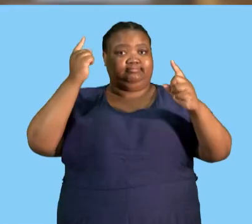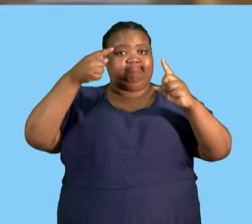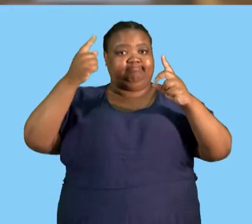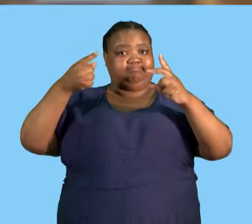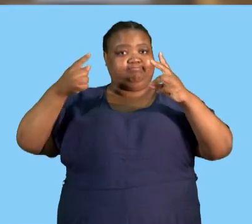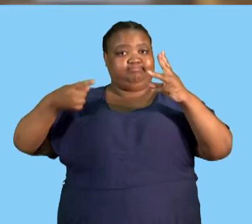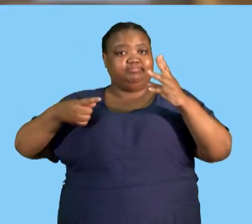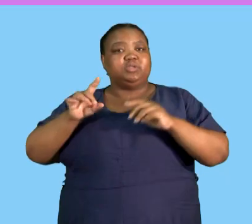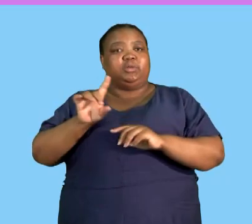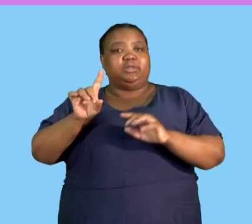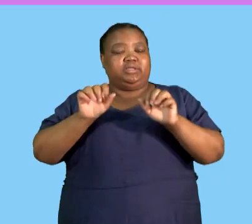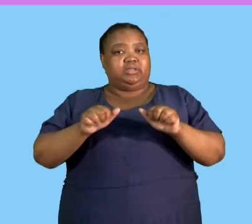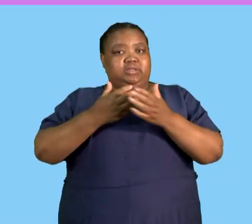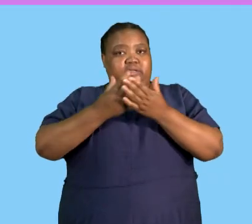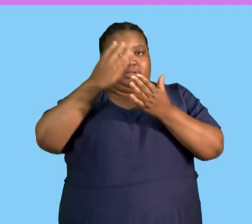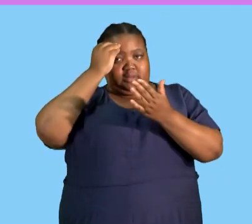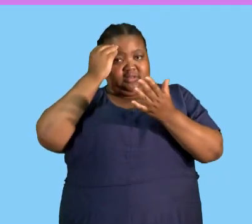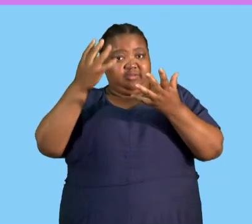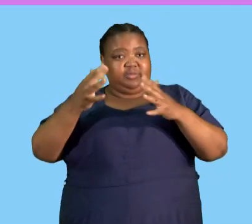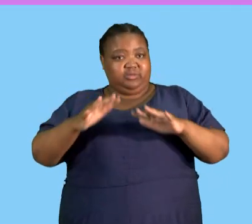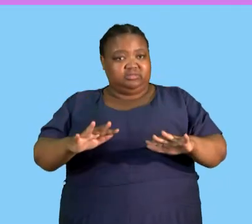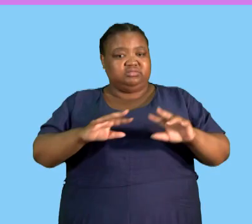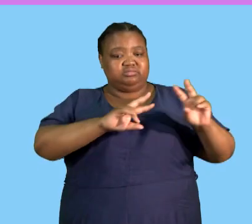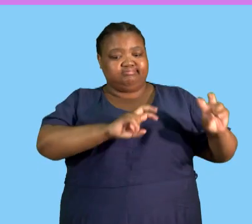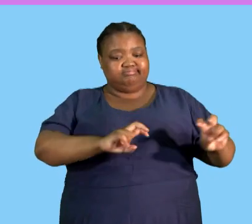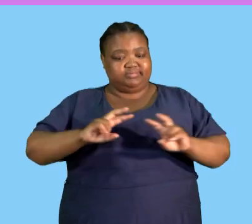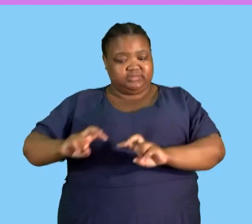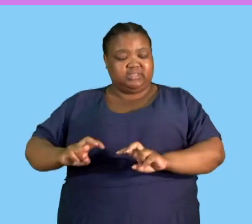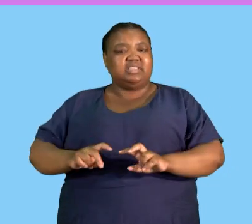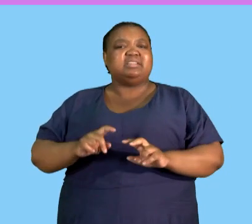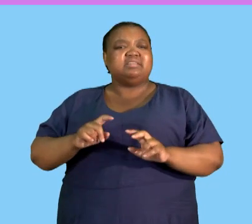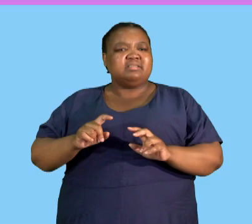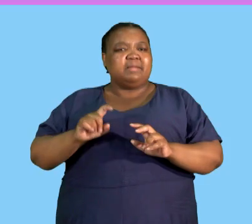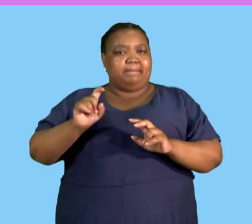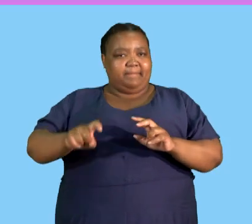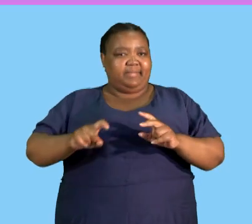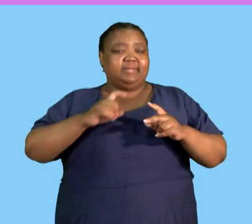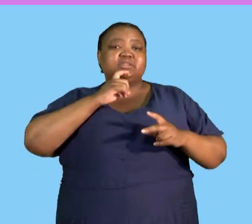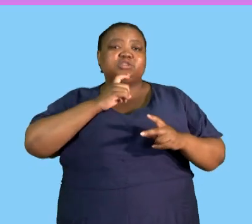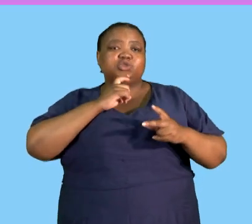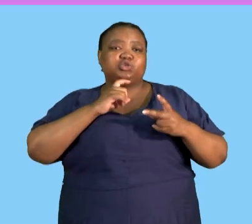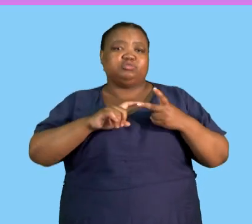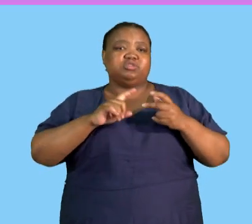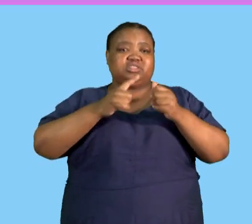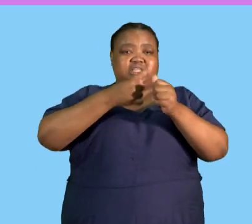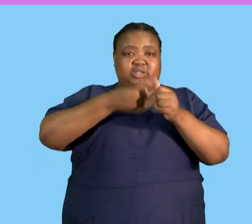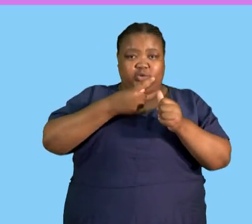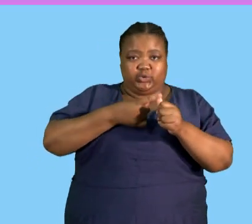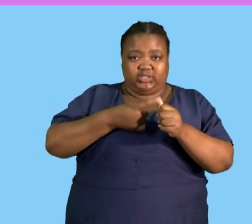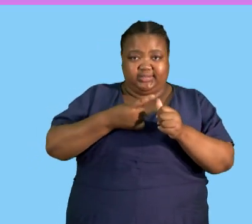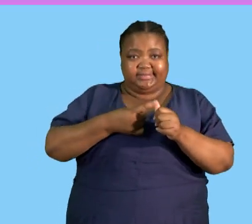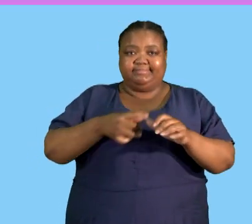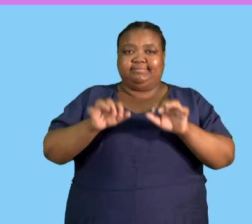by the end of this lesson, you should be able to investigate by making use of calculations the most